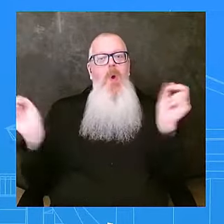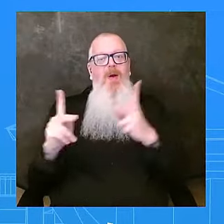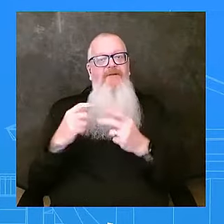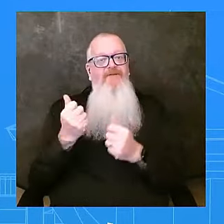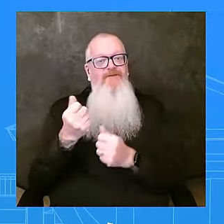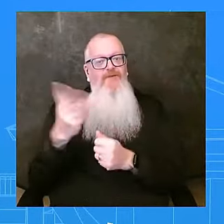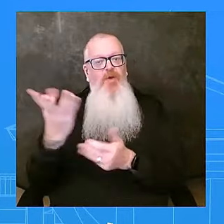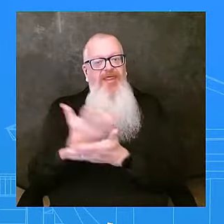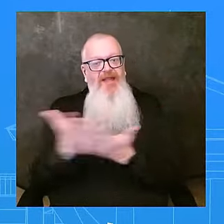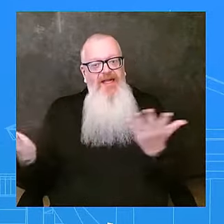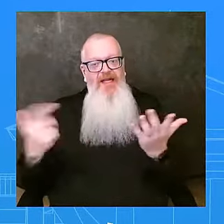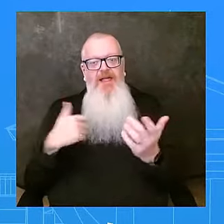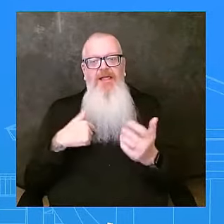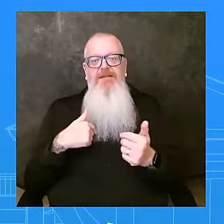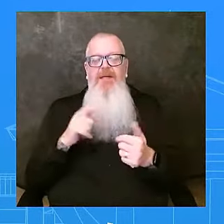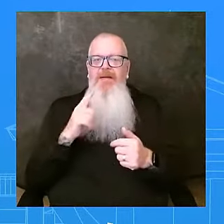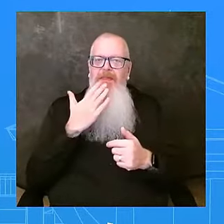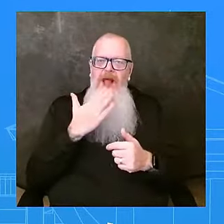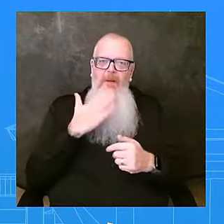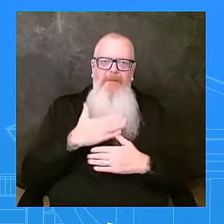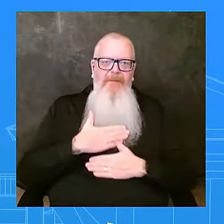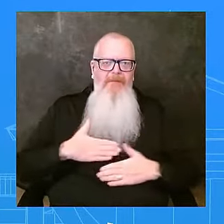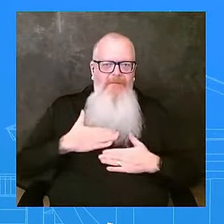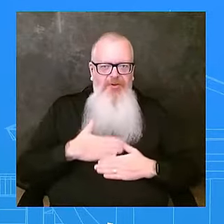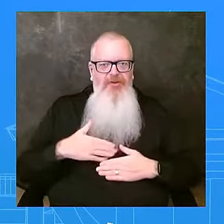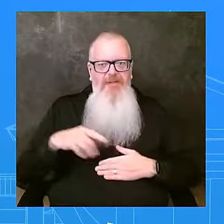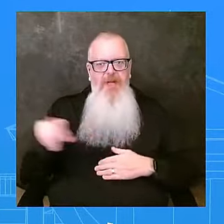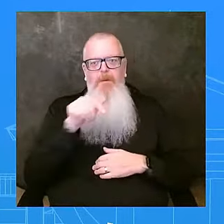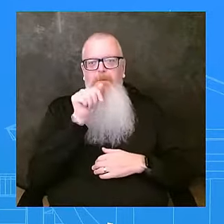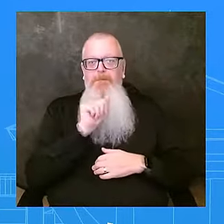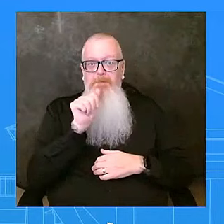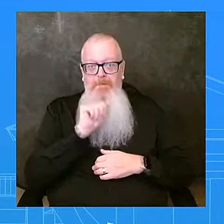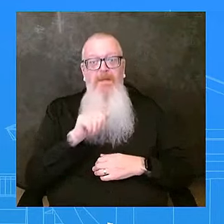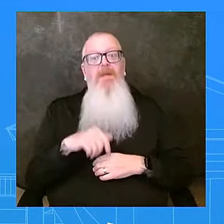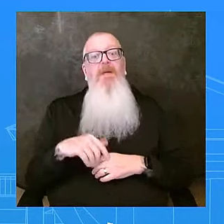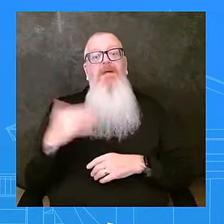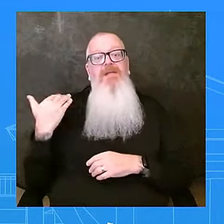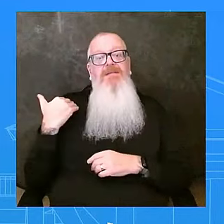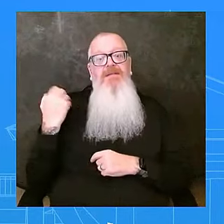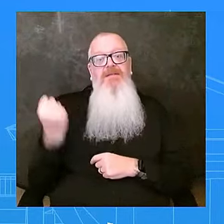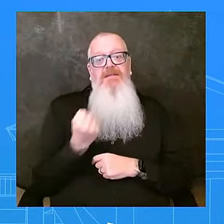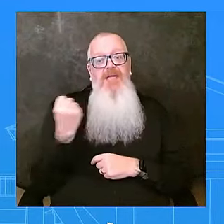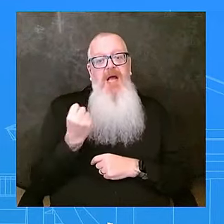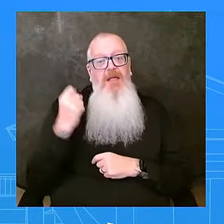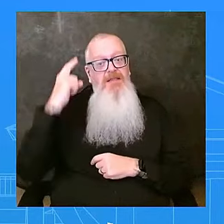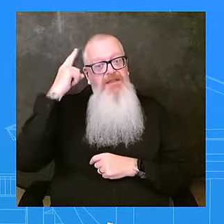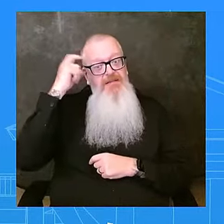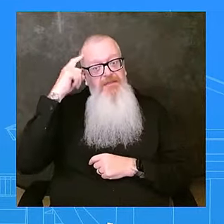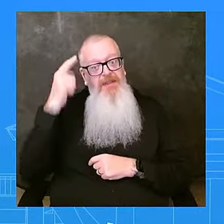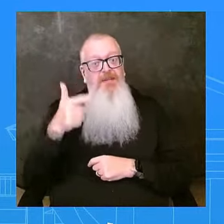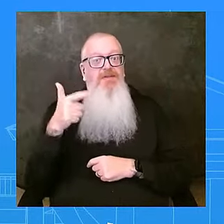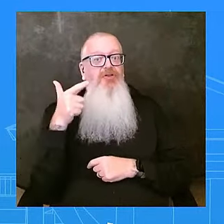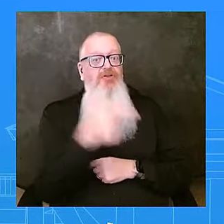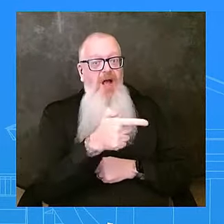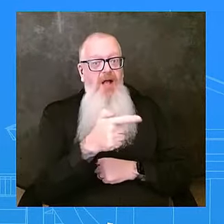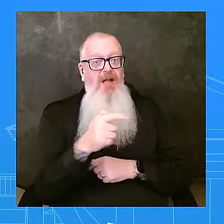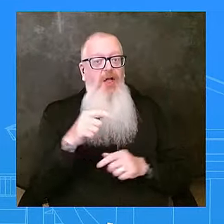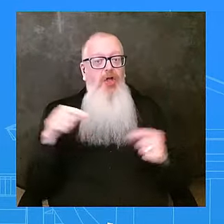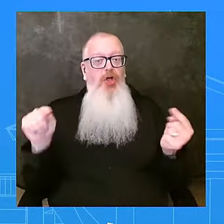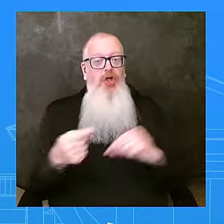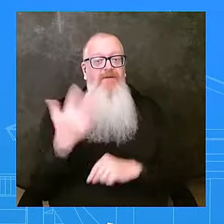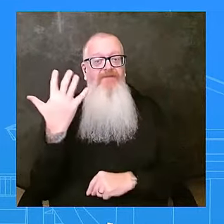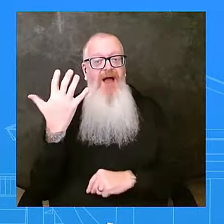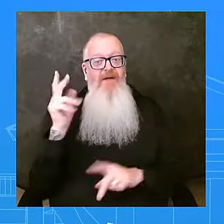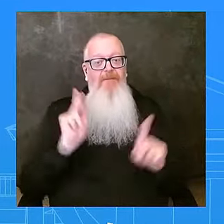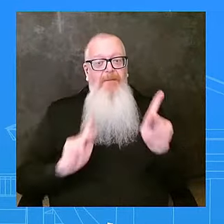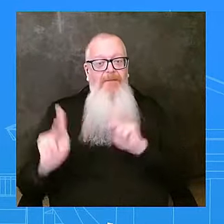me. So on Saturday, a suspect shot and injured five individuals along Interstate 75 in